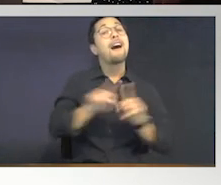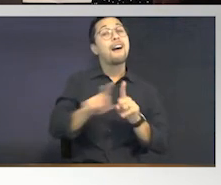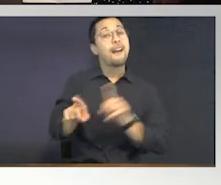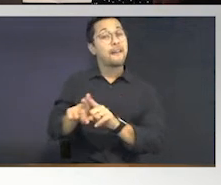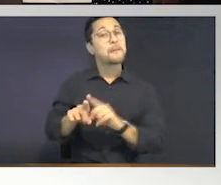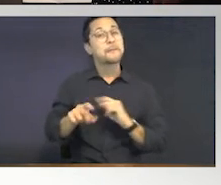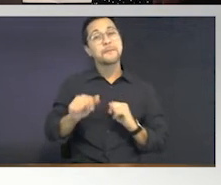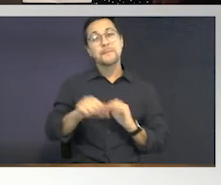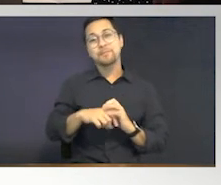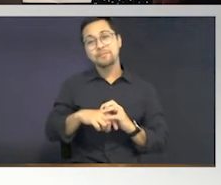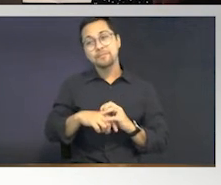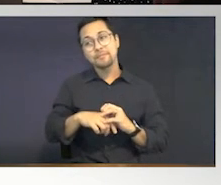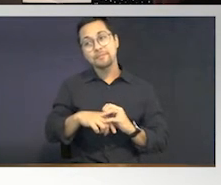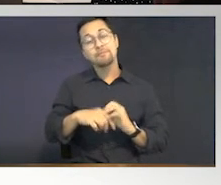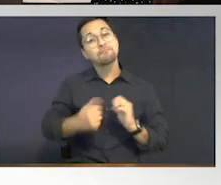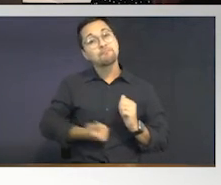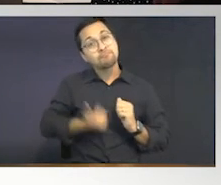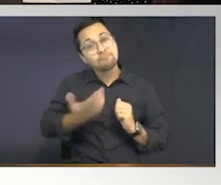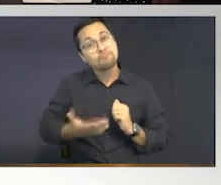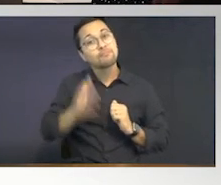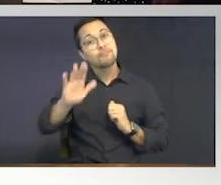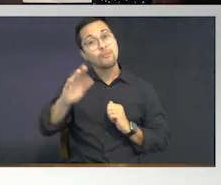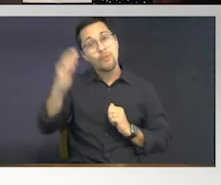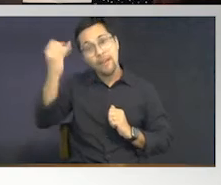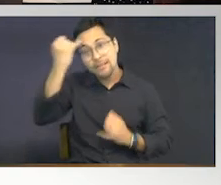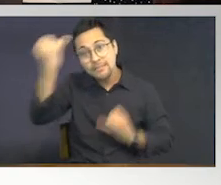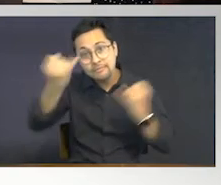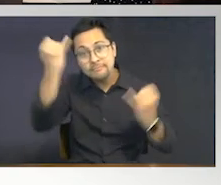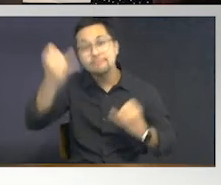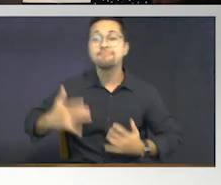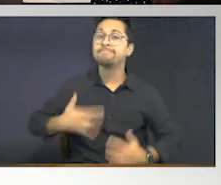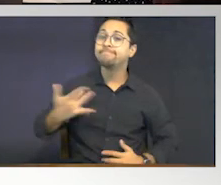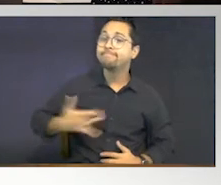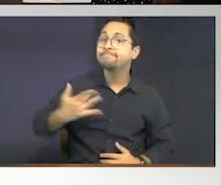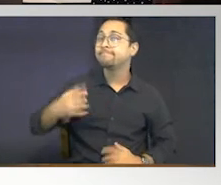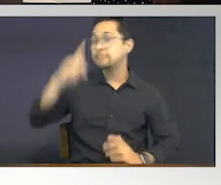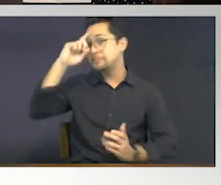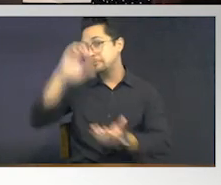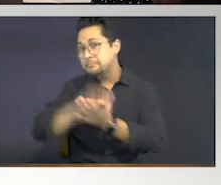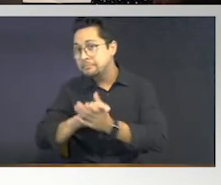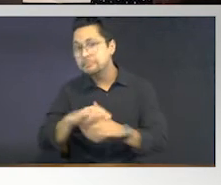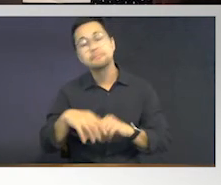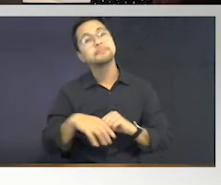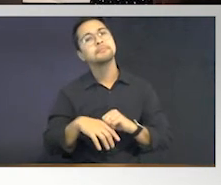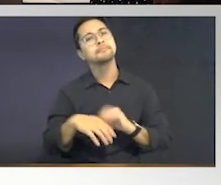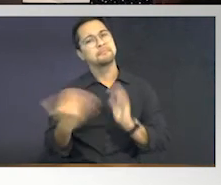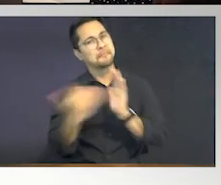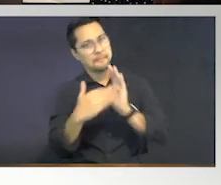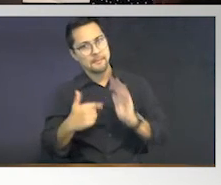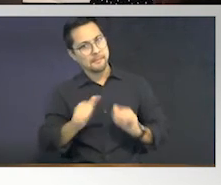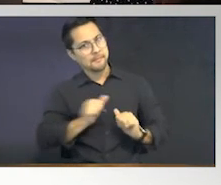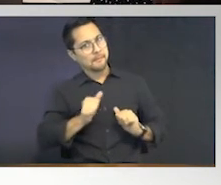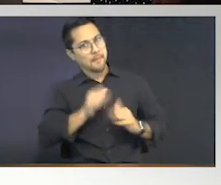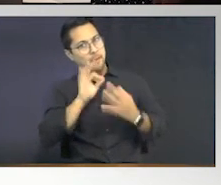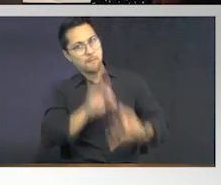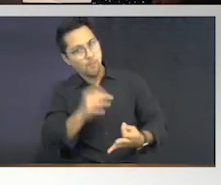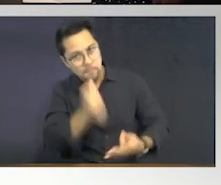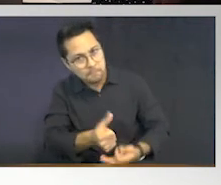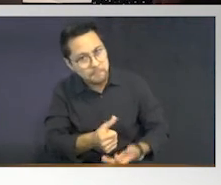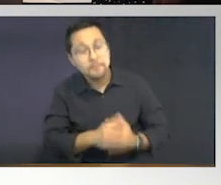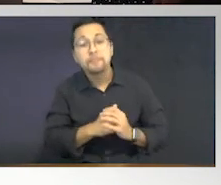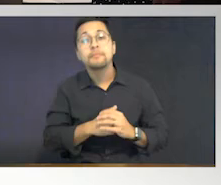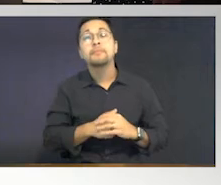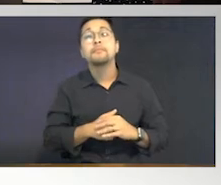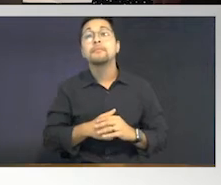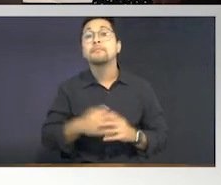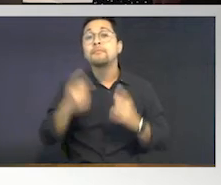also, expressing your ideas, your feelings, beliefs. Again, I know I've not been perfect.